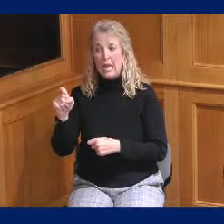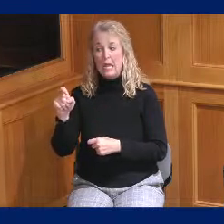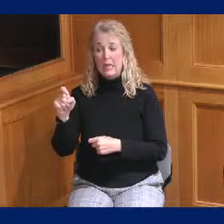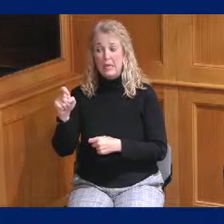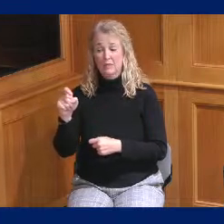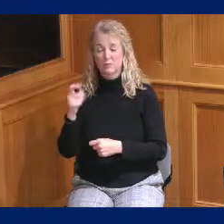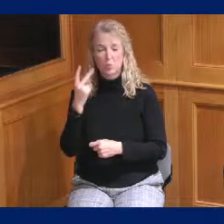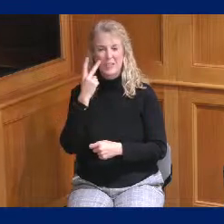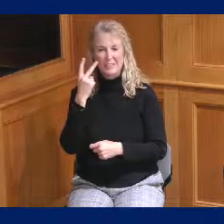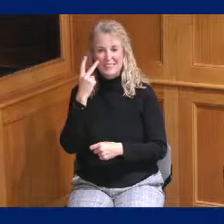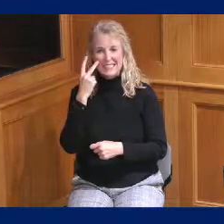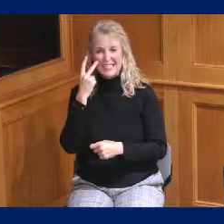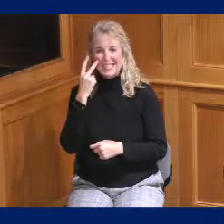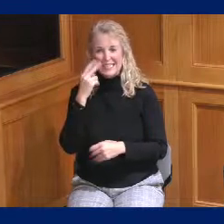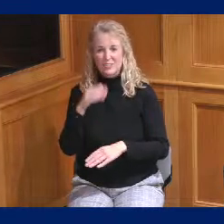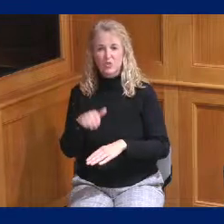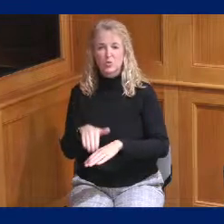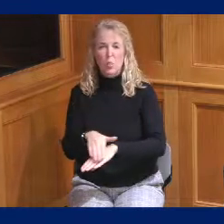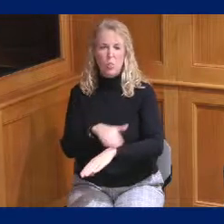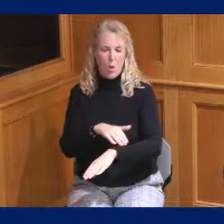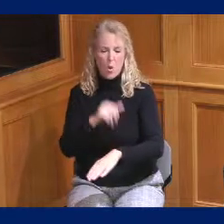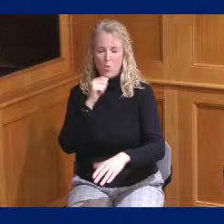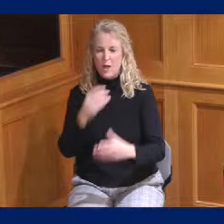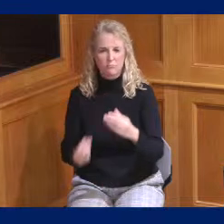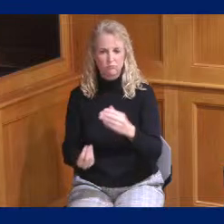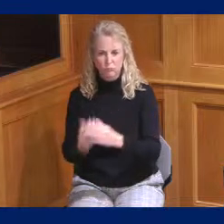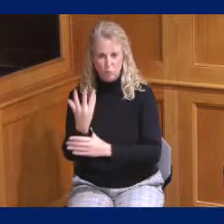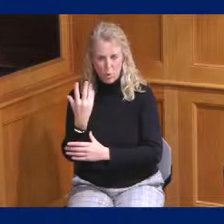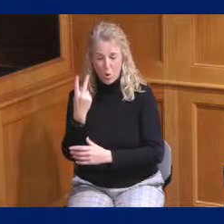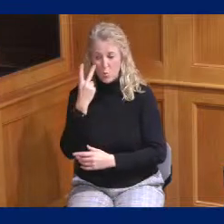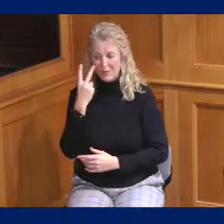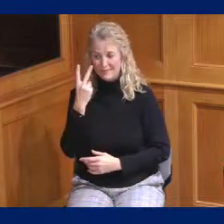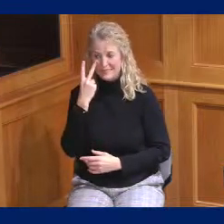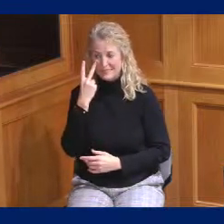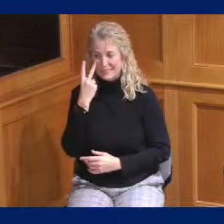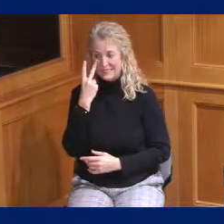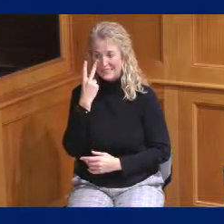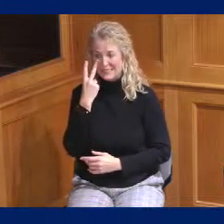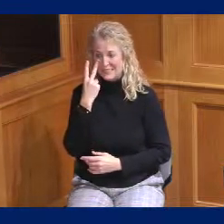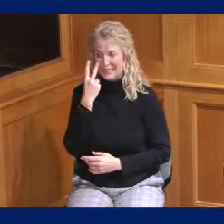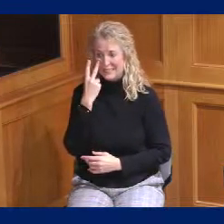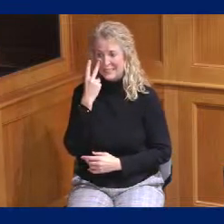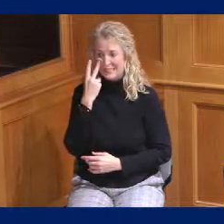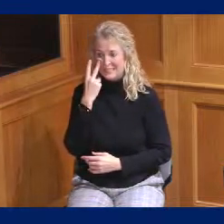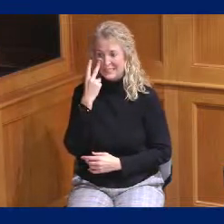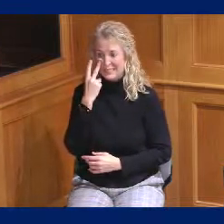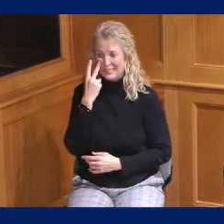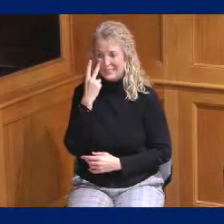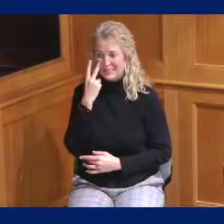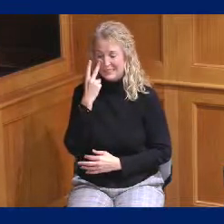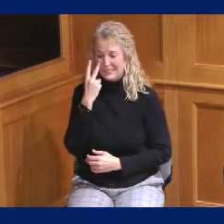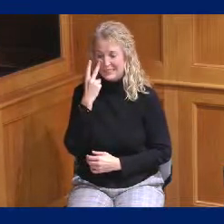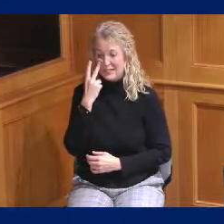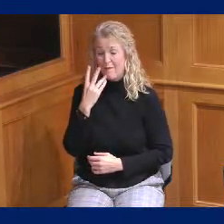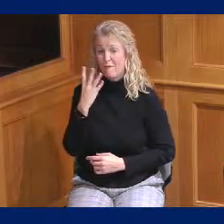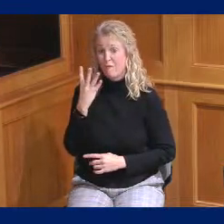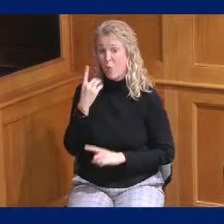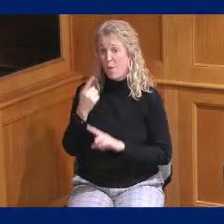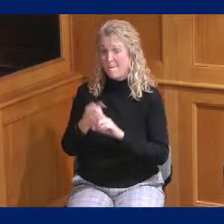significant slowdown over this year. We have seen 4 of the 10 months this year on which we